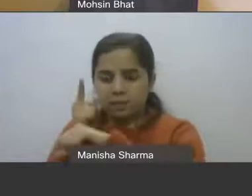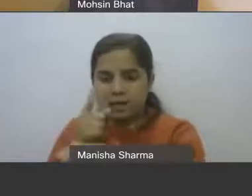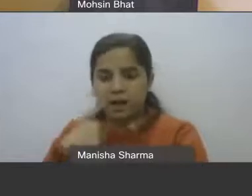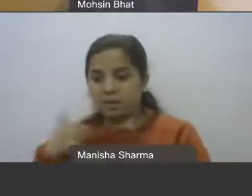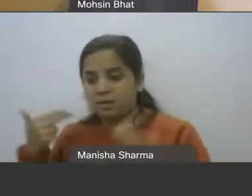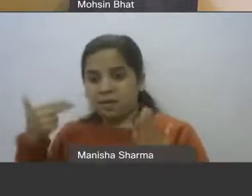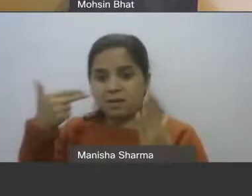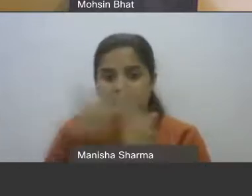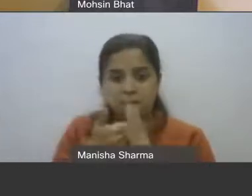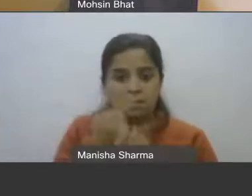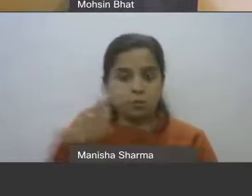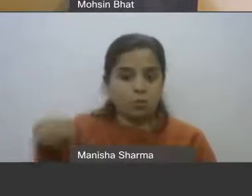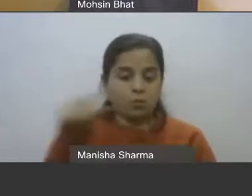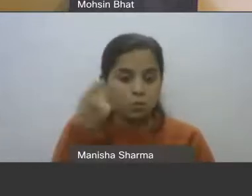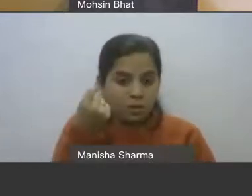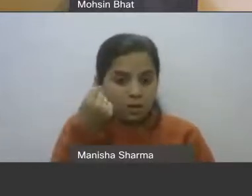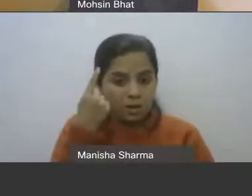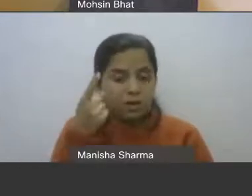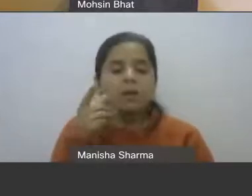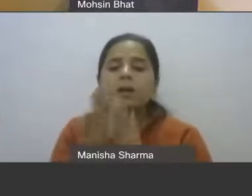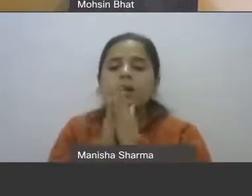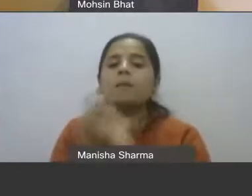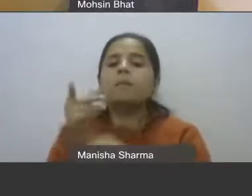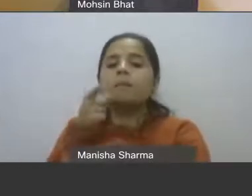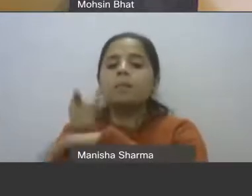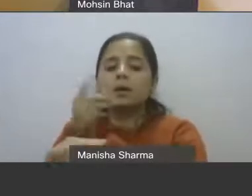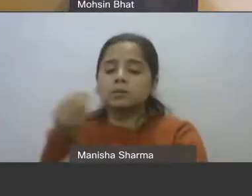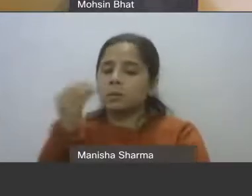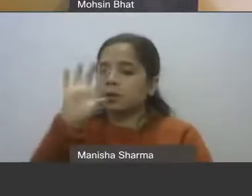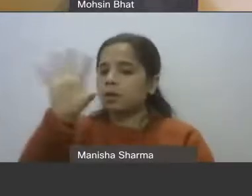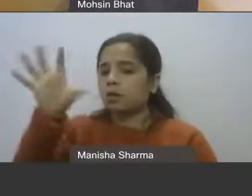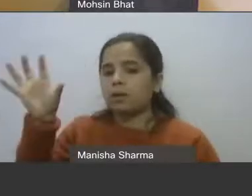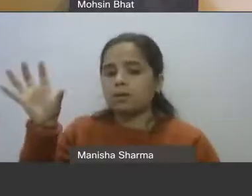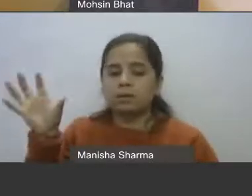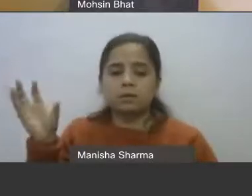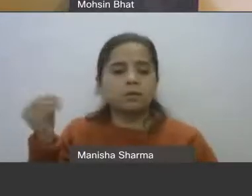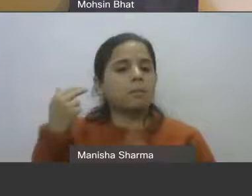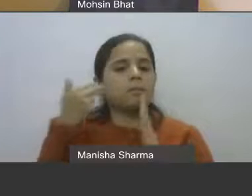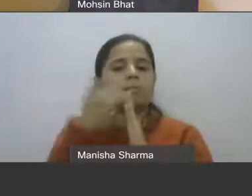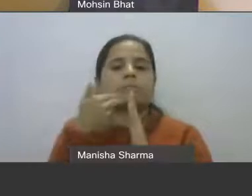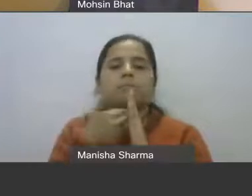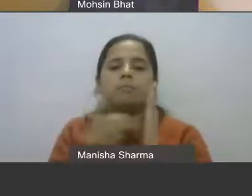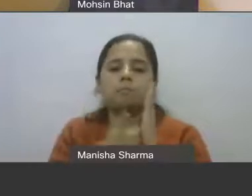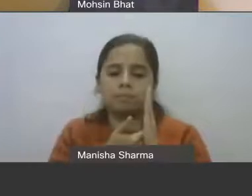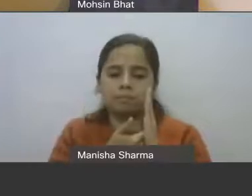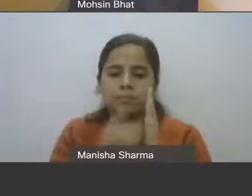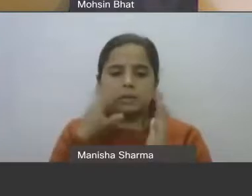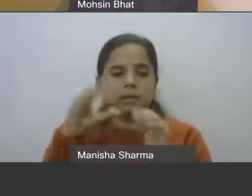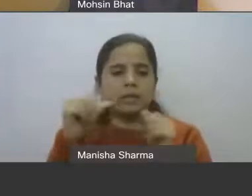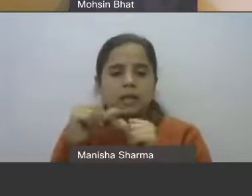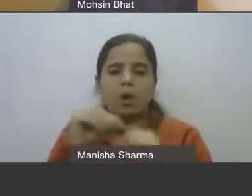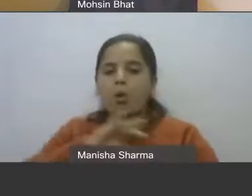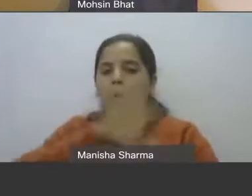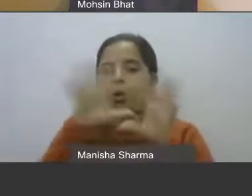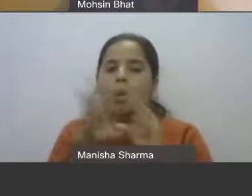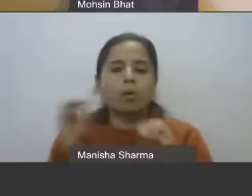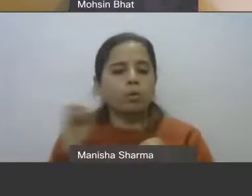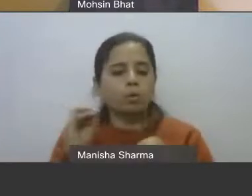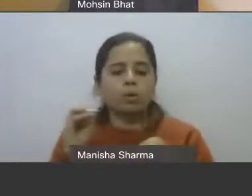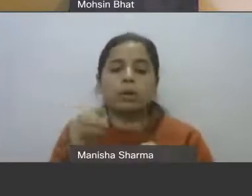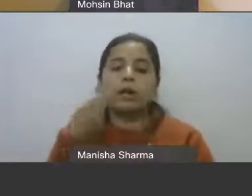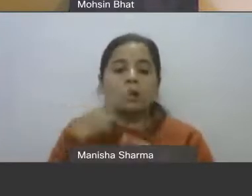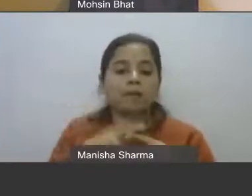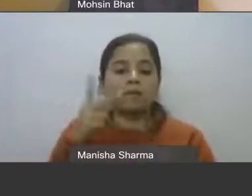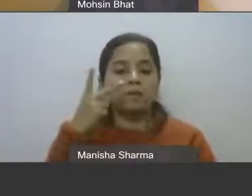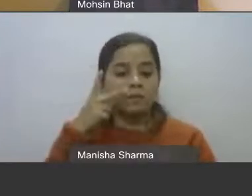that only religious persecution of certain countries are listed in the CAA. So if you look at, and if you go